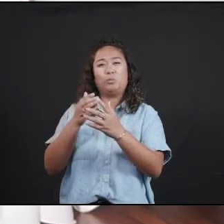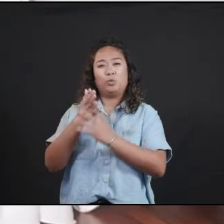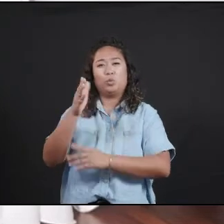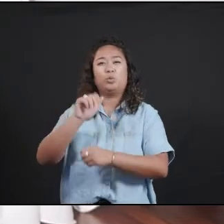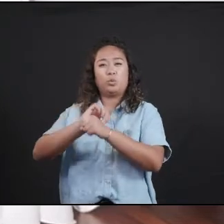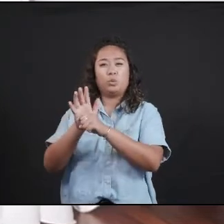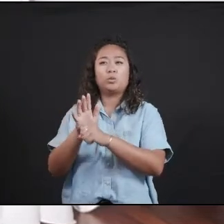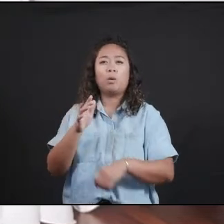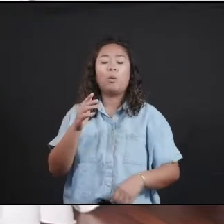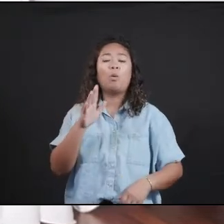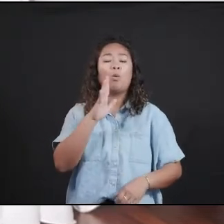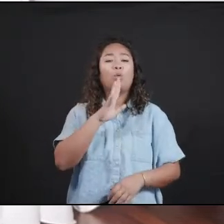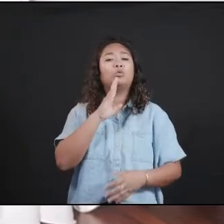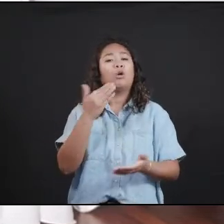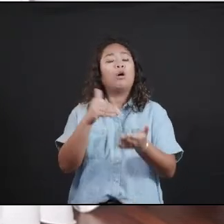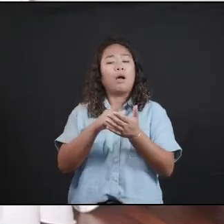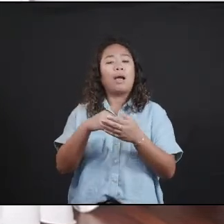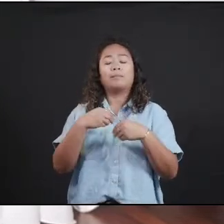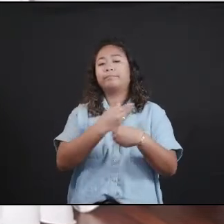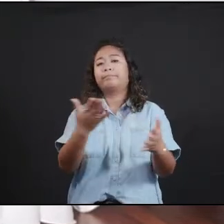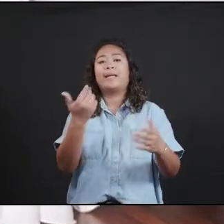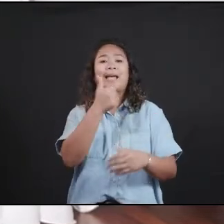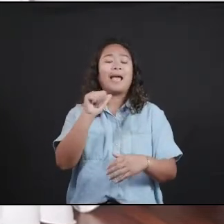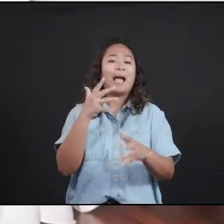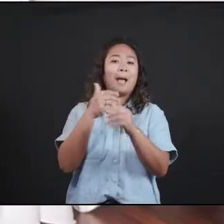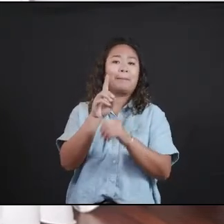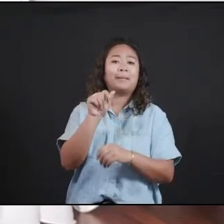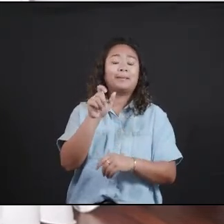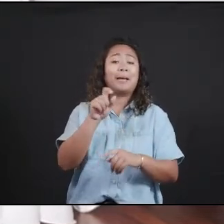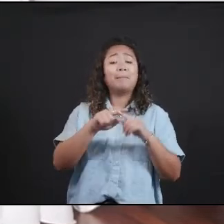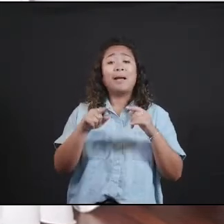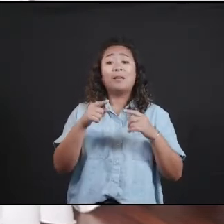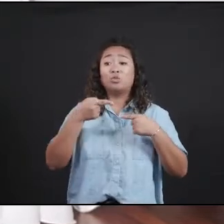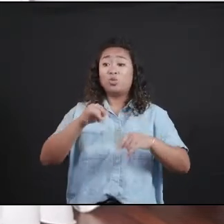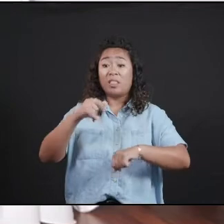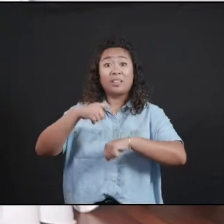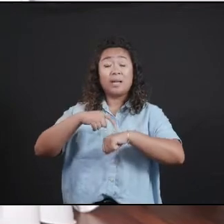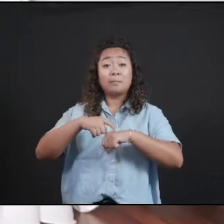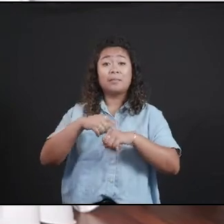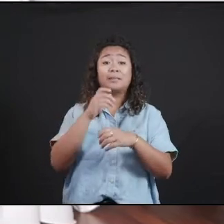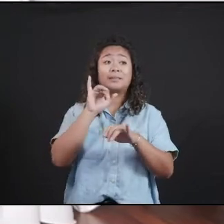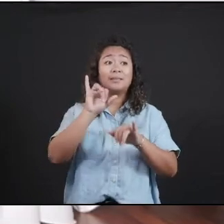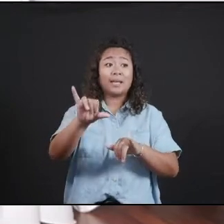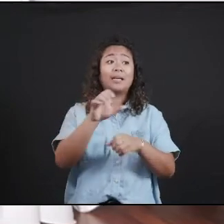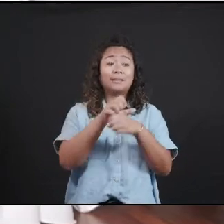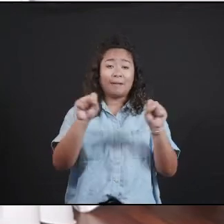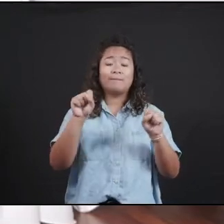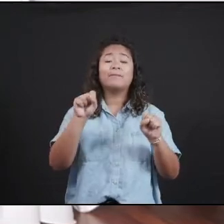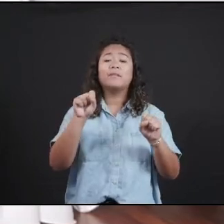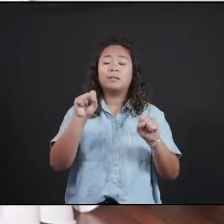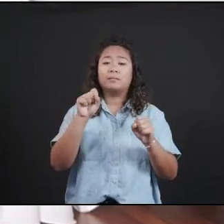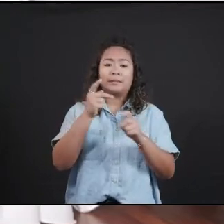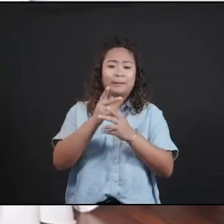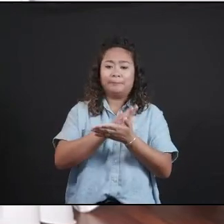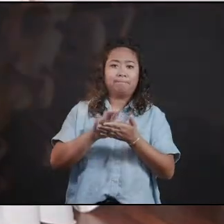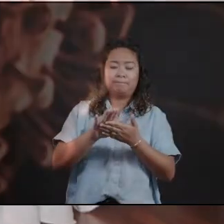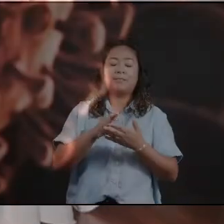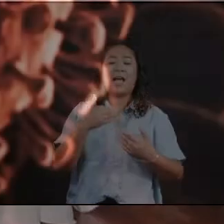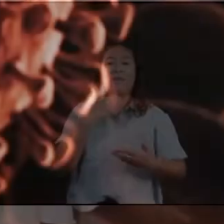play it on the government access channel as well too. So doing everything that we can. I'd like to thank the